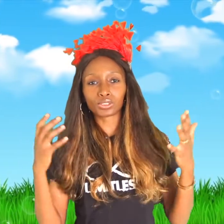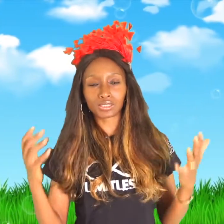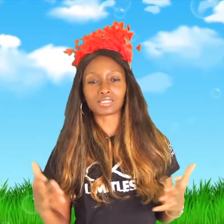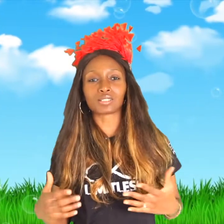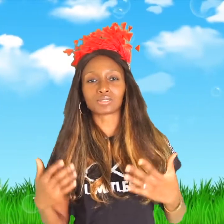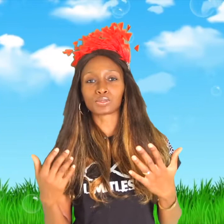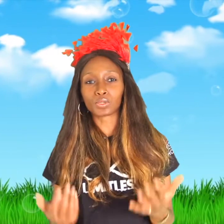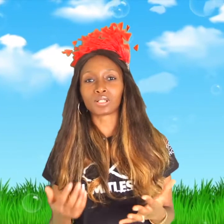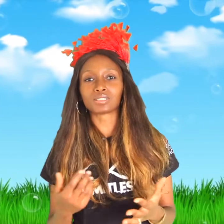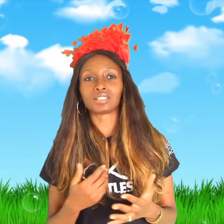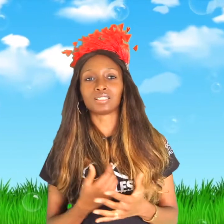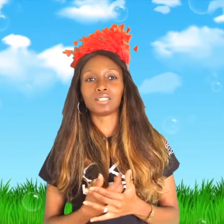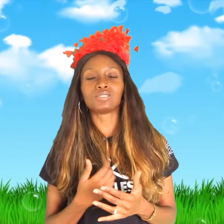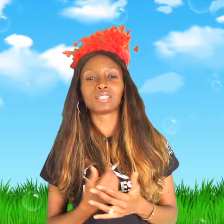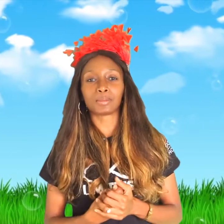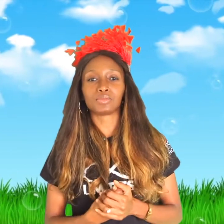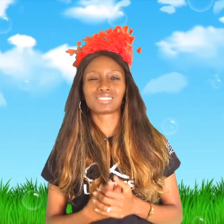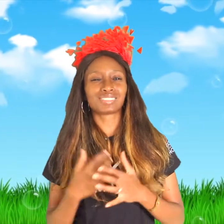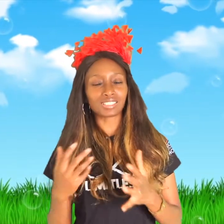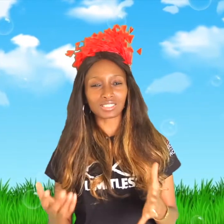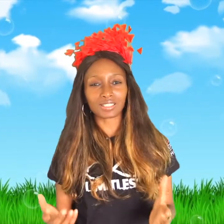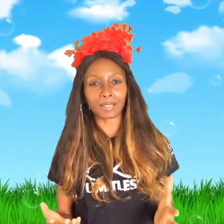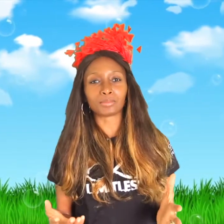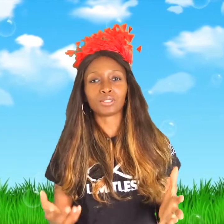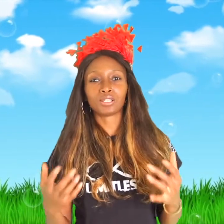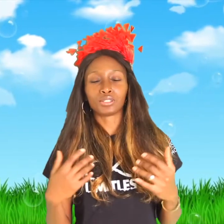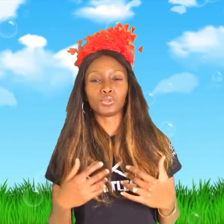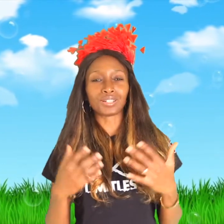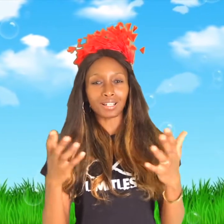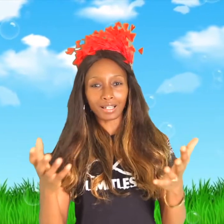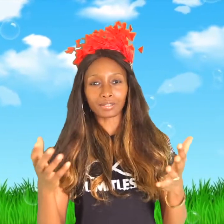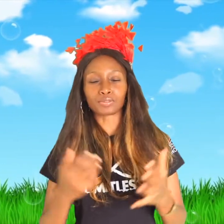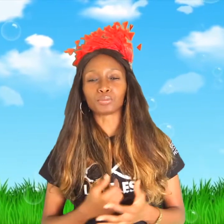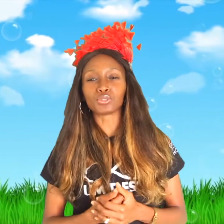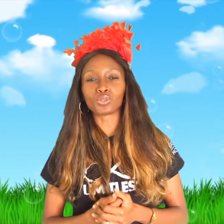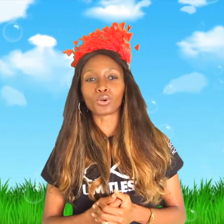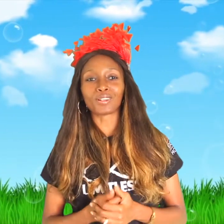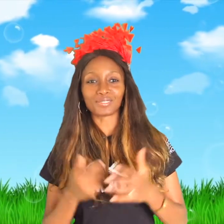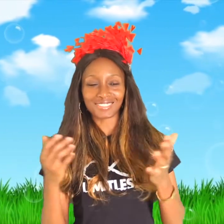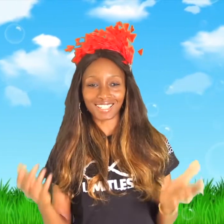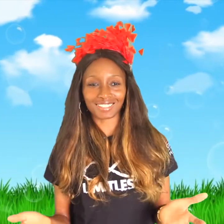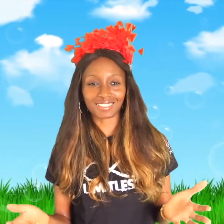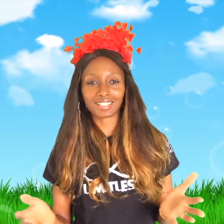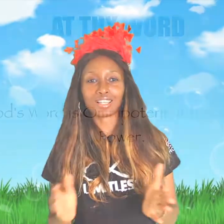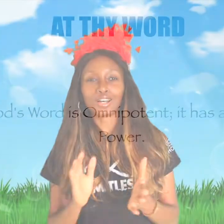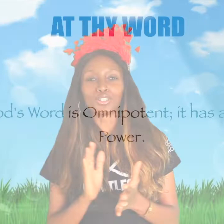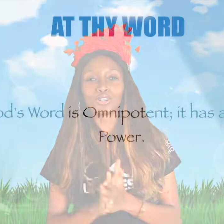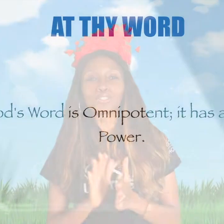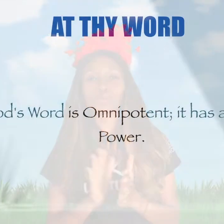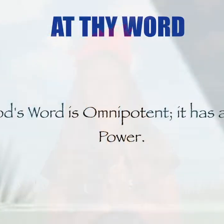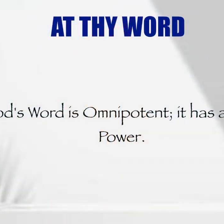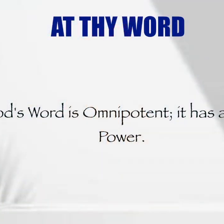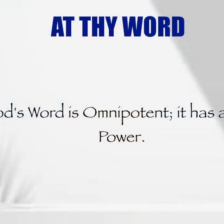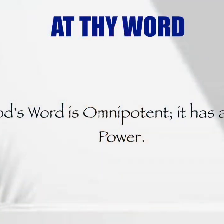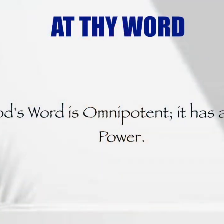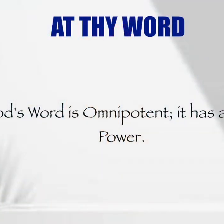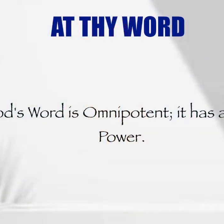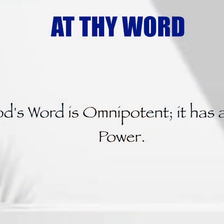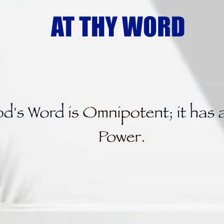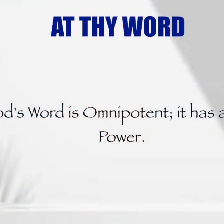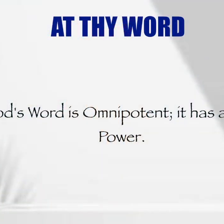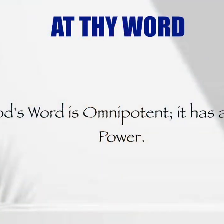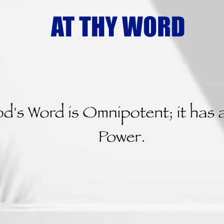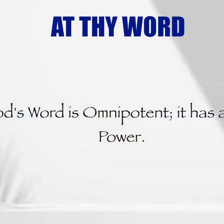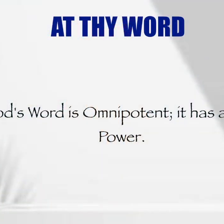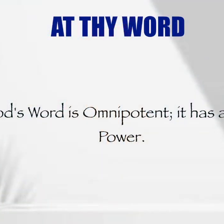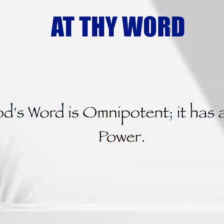word. God sent out his word and healed them, snatching them, you and I, from the door of death. God's word is